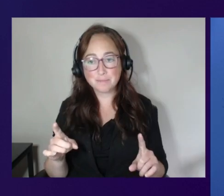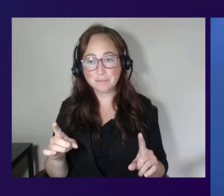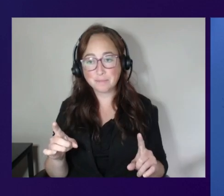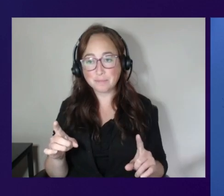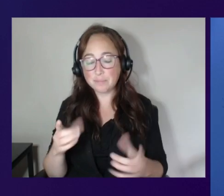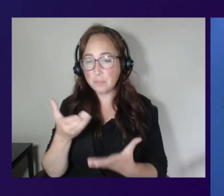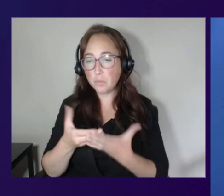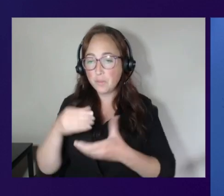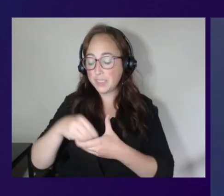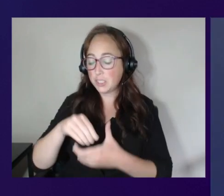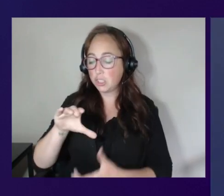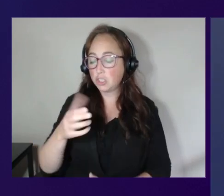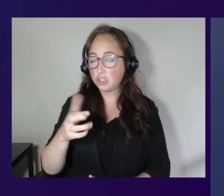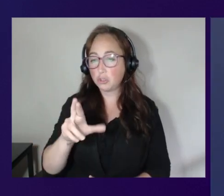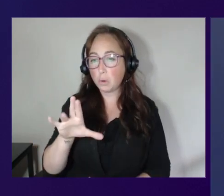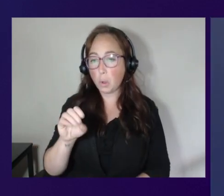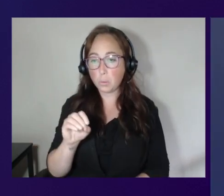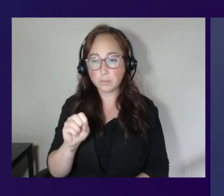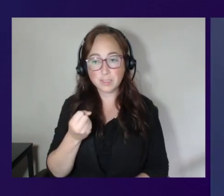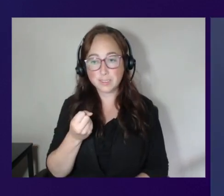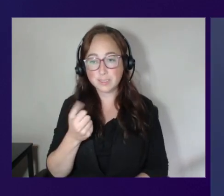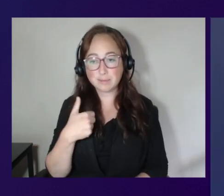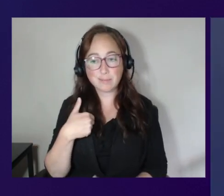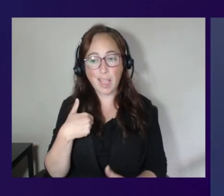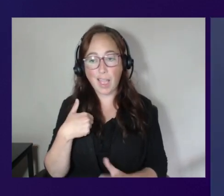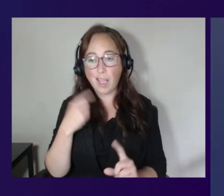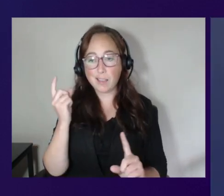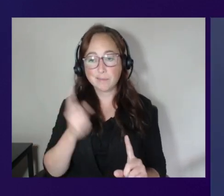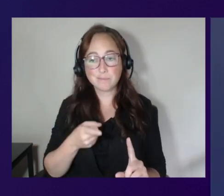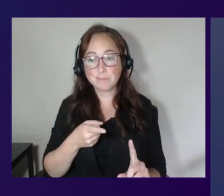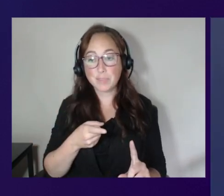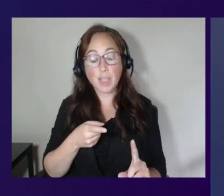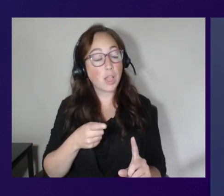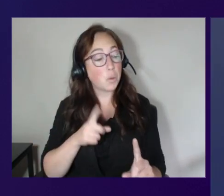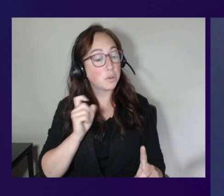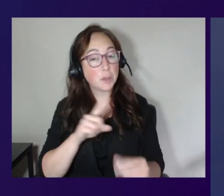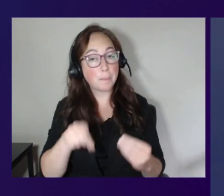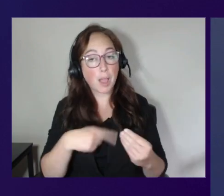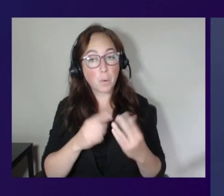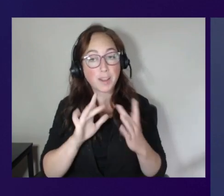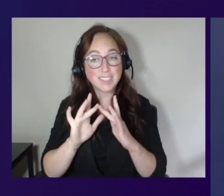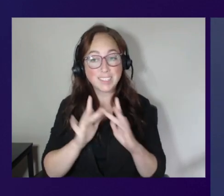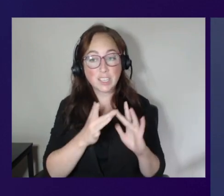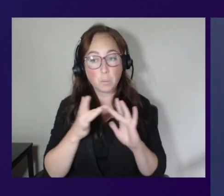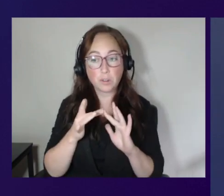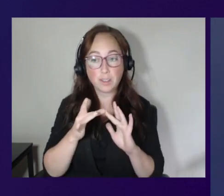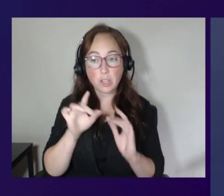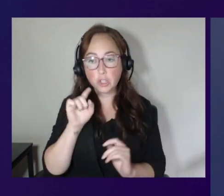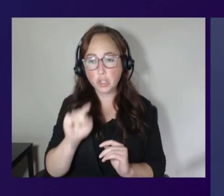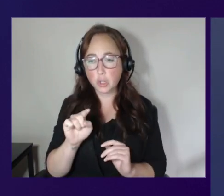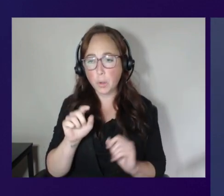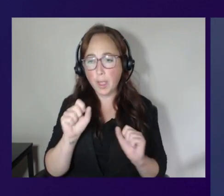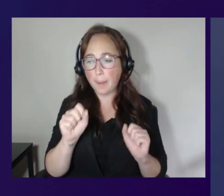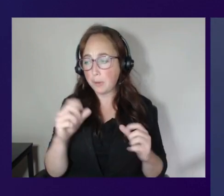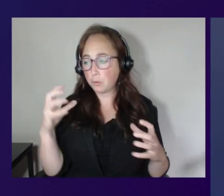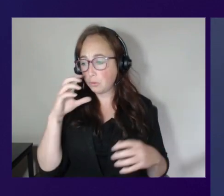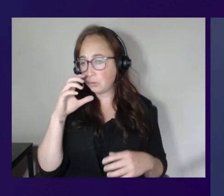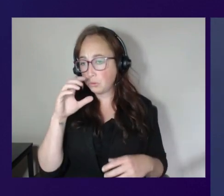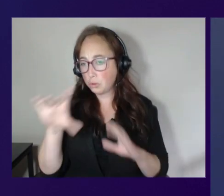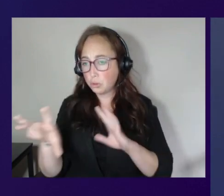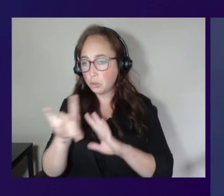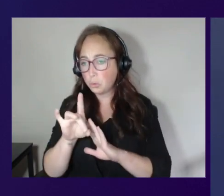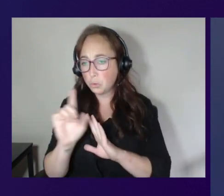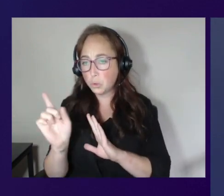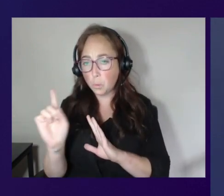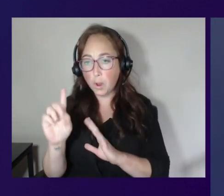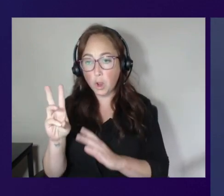go. Anyway, I digress. So, quick question about networking. Do you get to choose where these workspaces